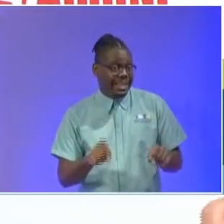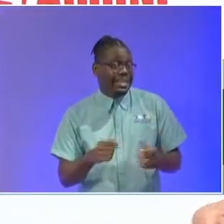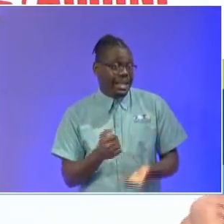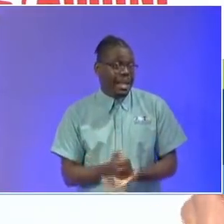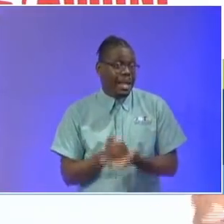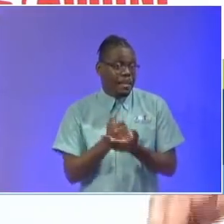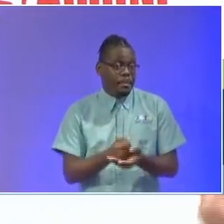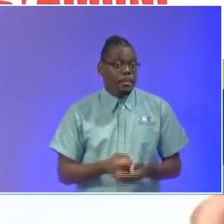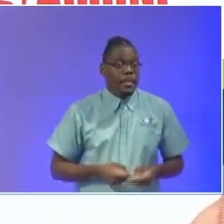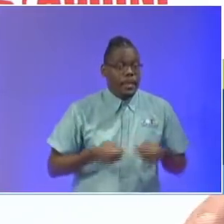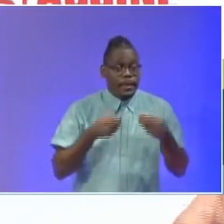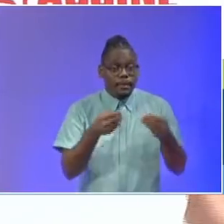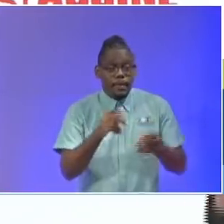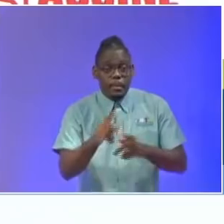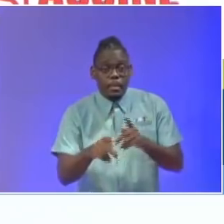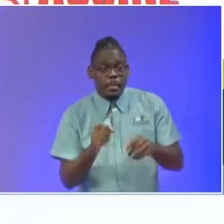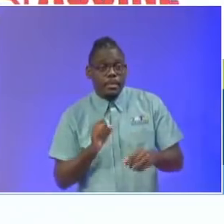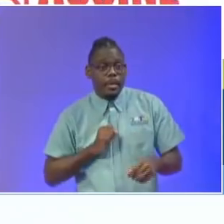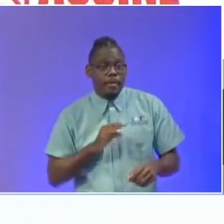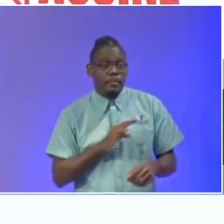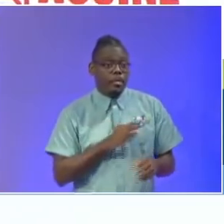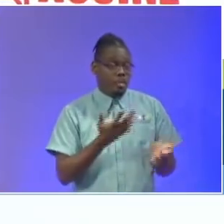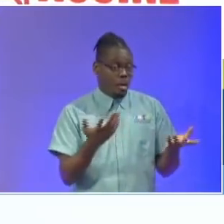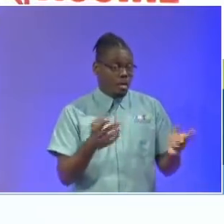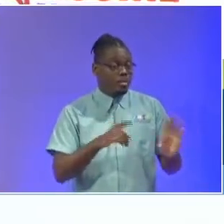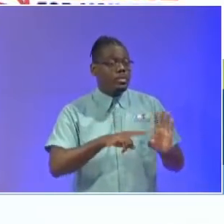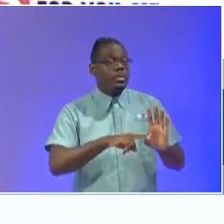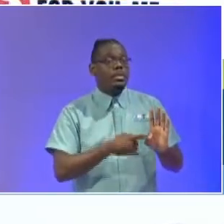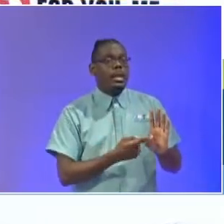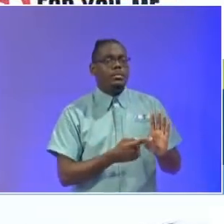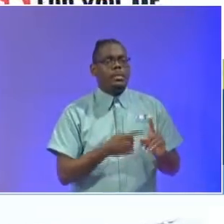ago under the Ministry of Health,